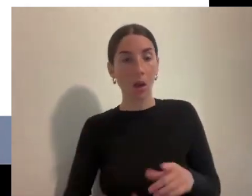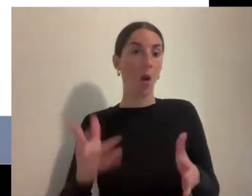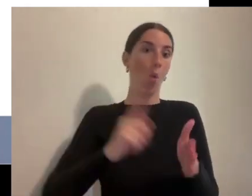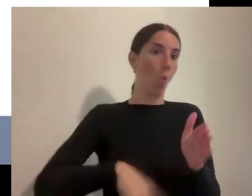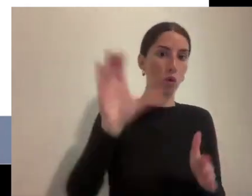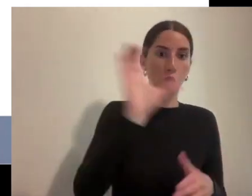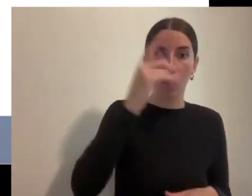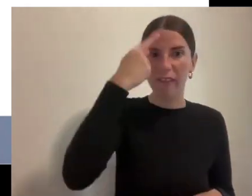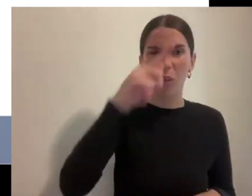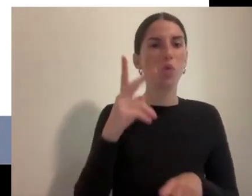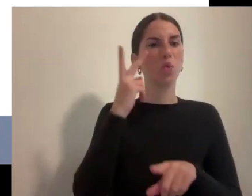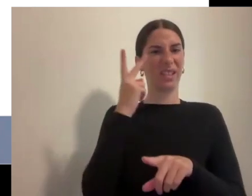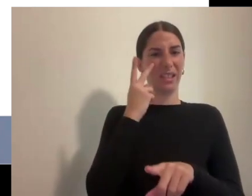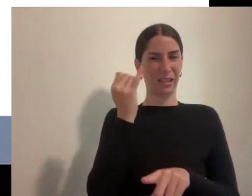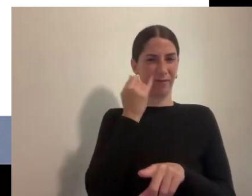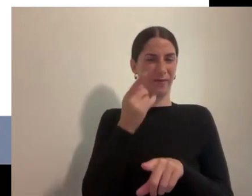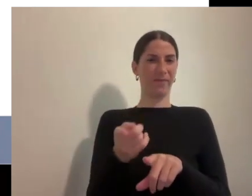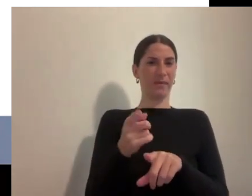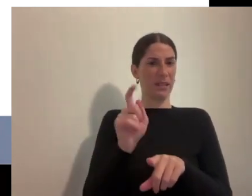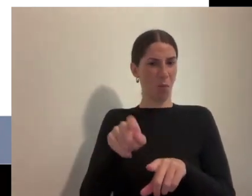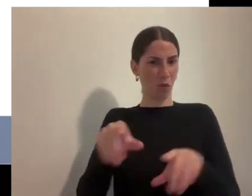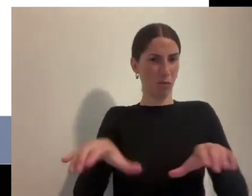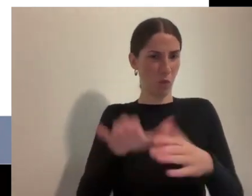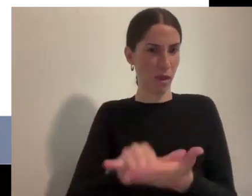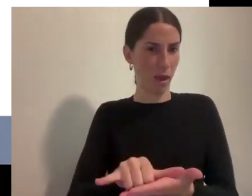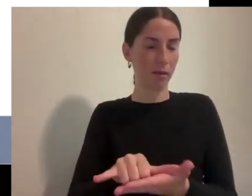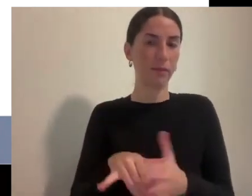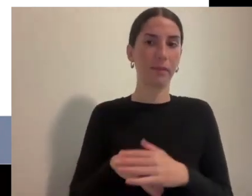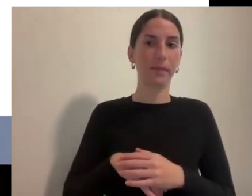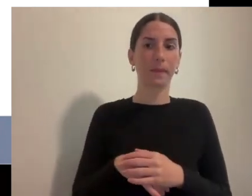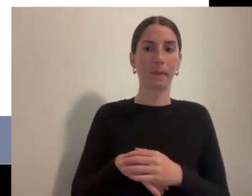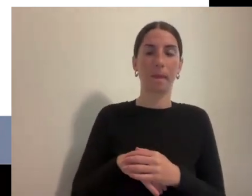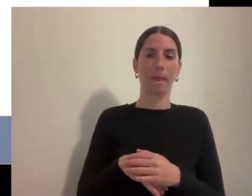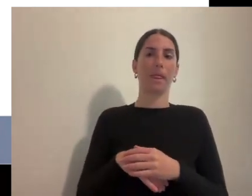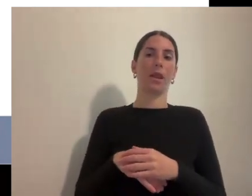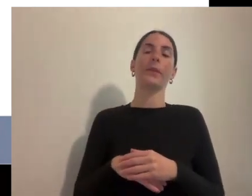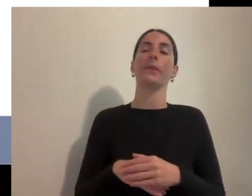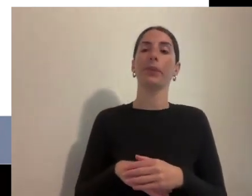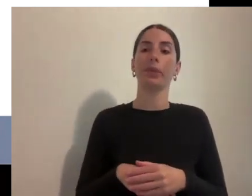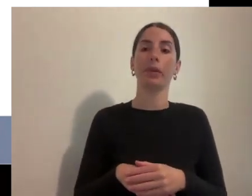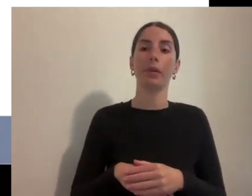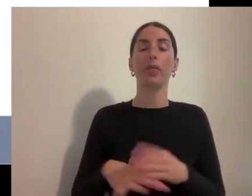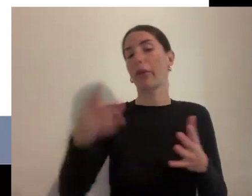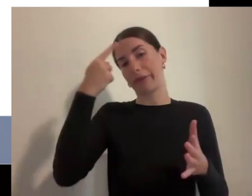to see if it's supposed to be doing. Because let me say, as an